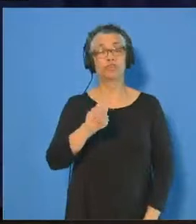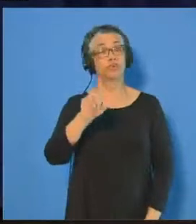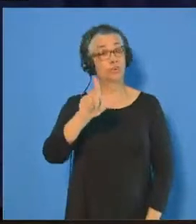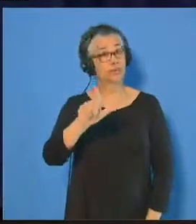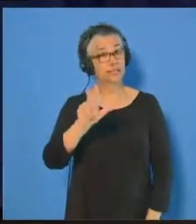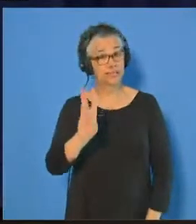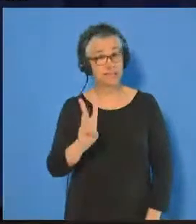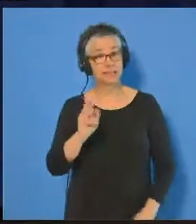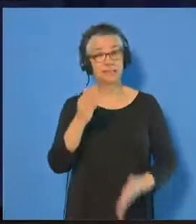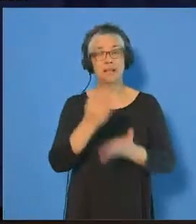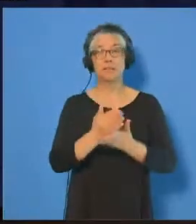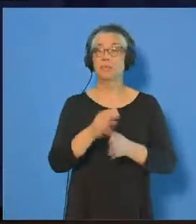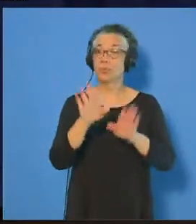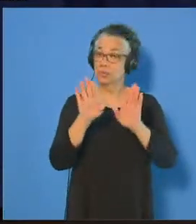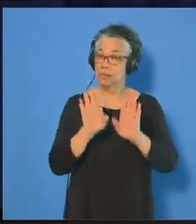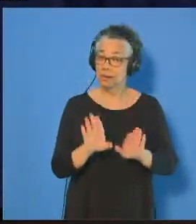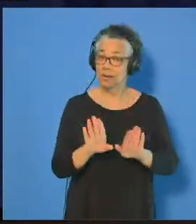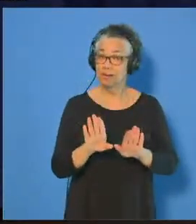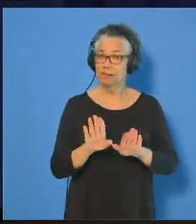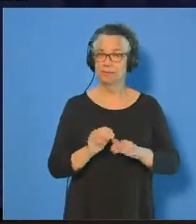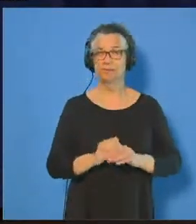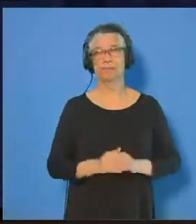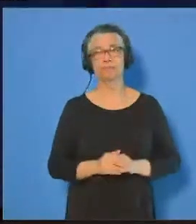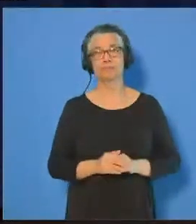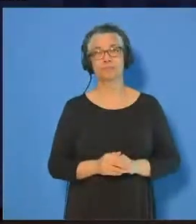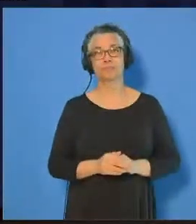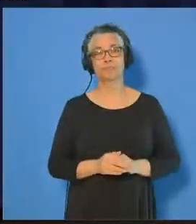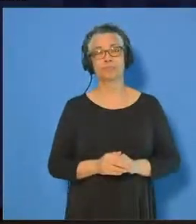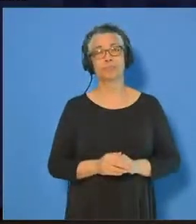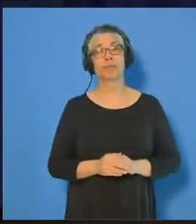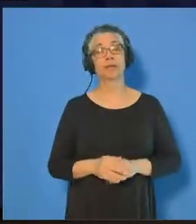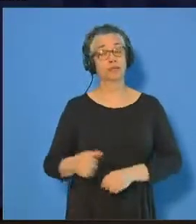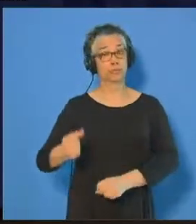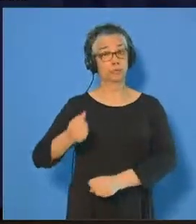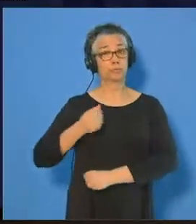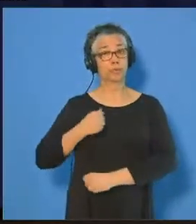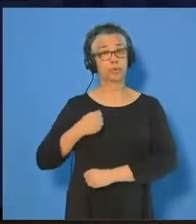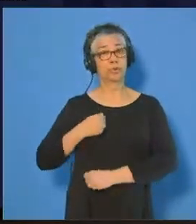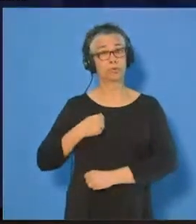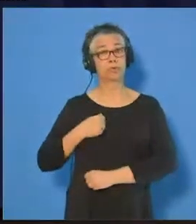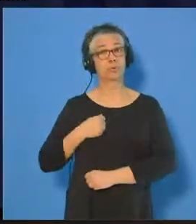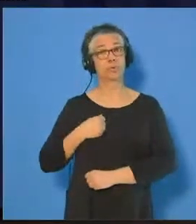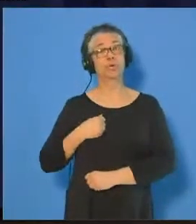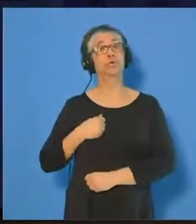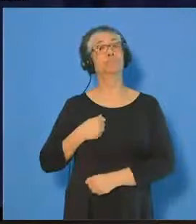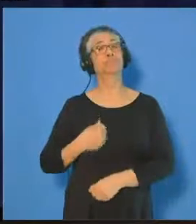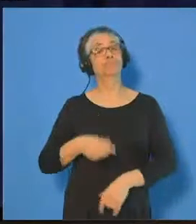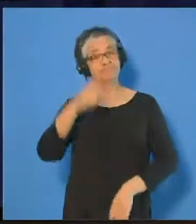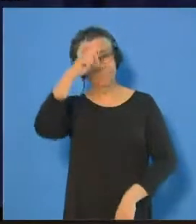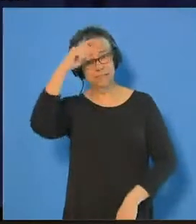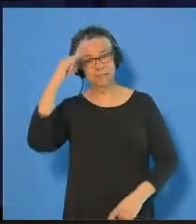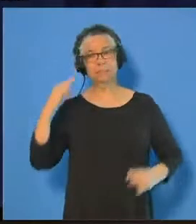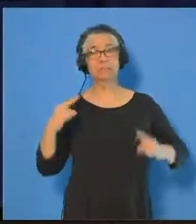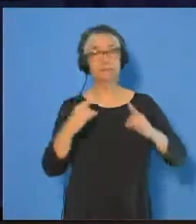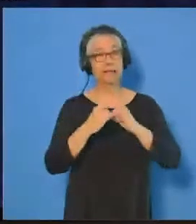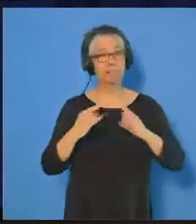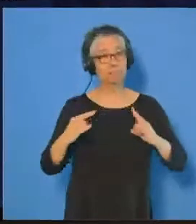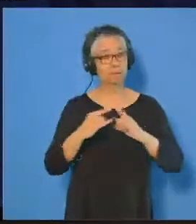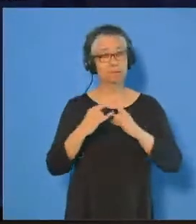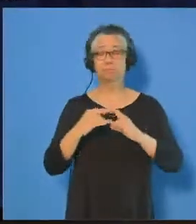4,426 stops on Sunday. As a note, the Royal Bermuda Regiment upcoming summer recruit camp has been